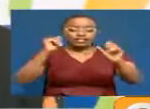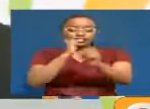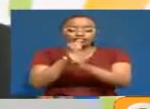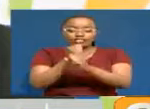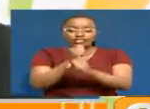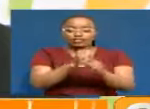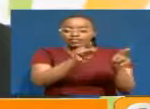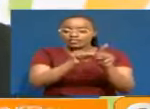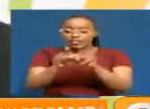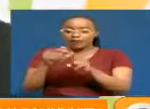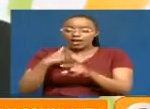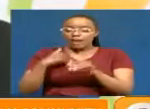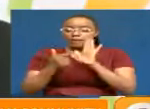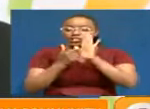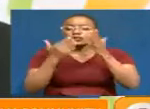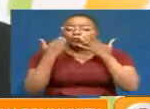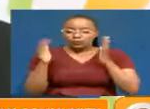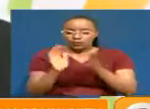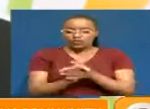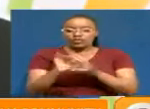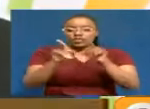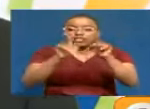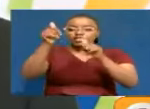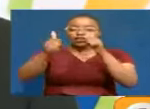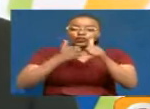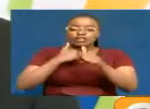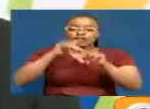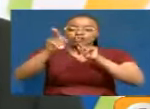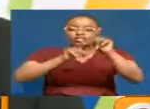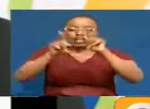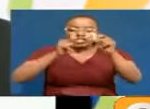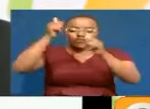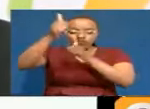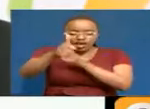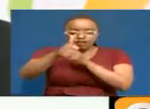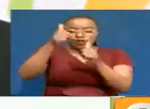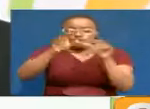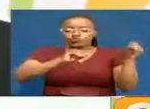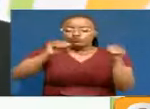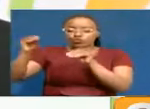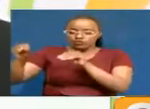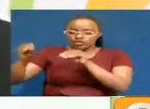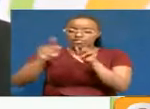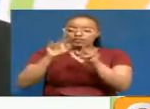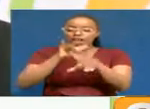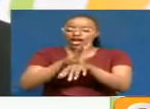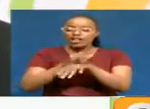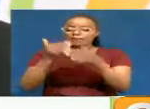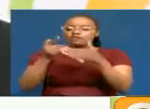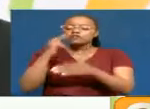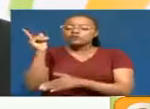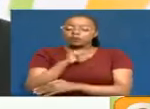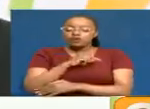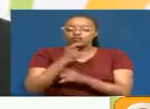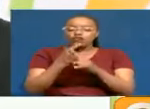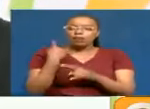is reflected in the journey that we have traveled so far, where we moved, as earlier told, from